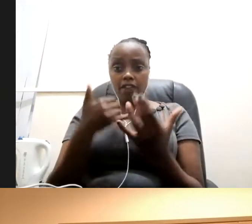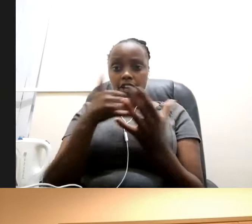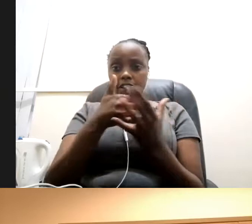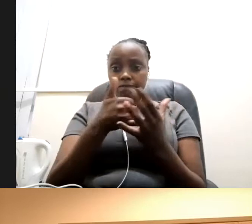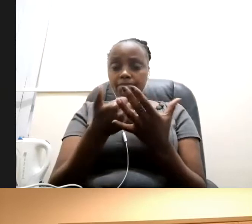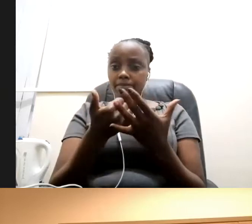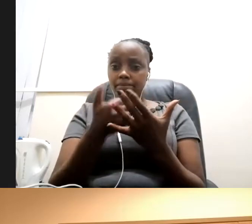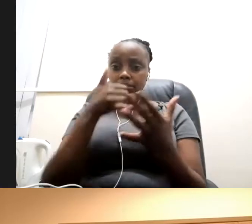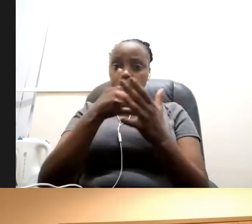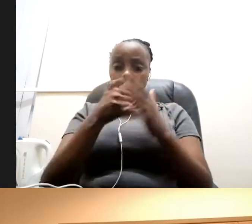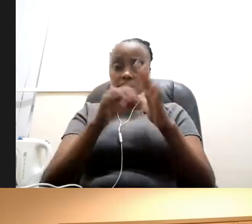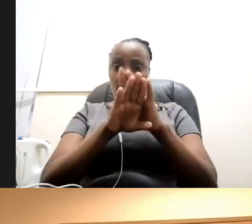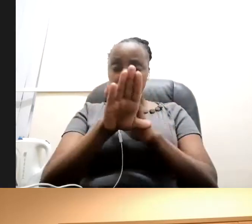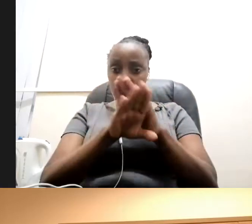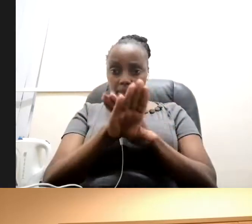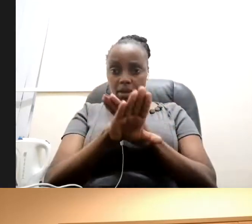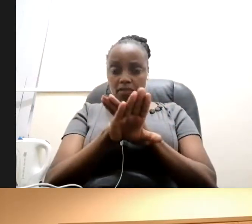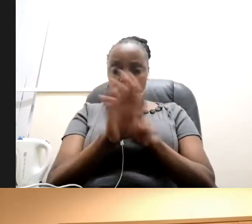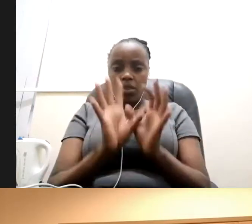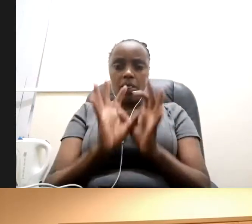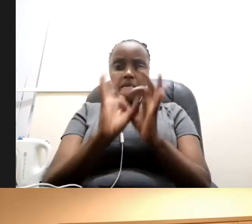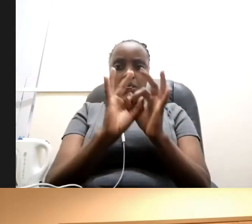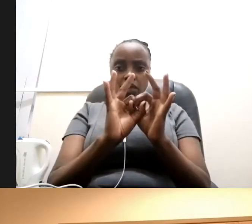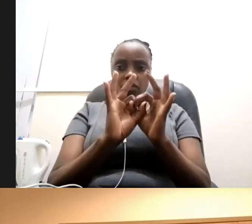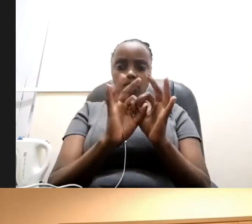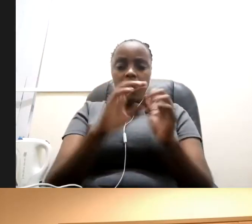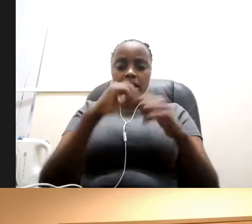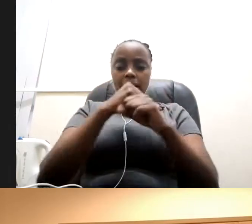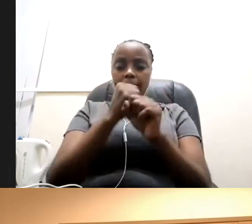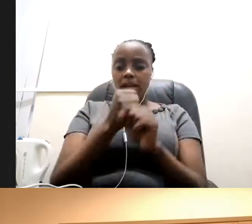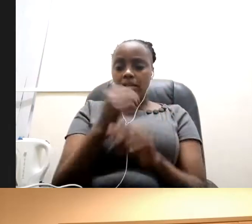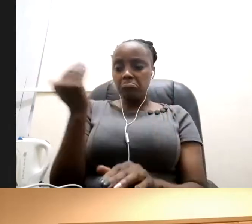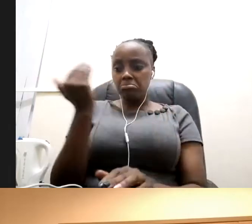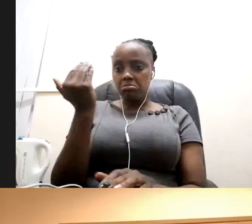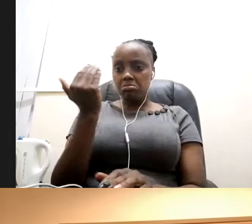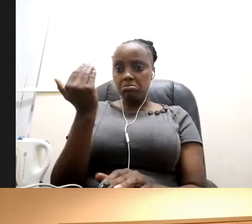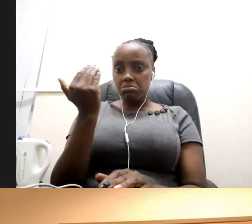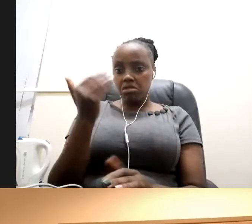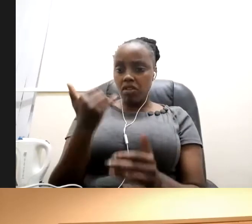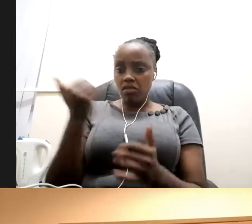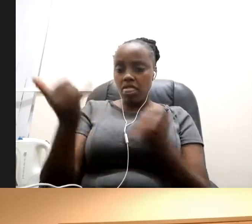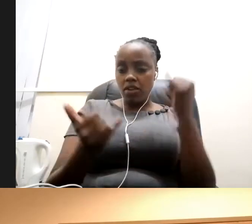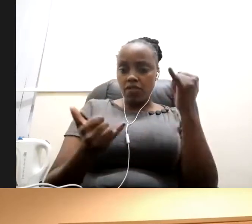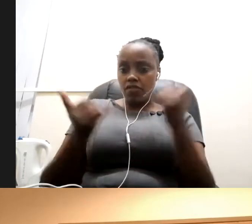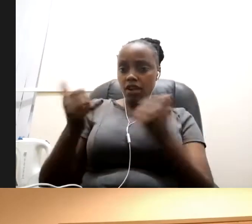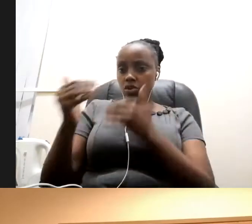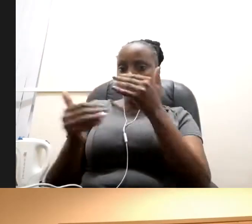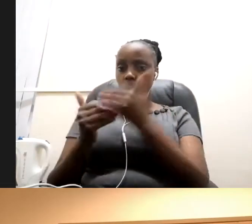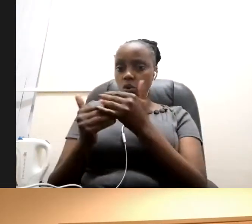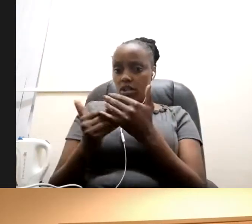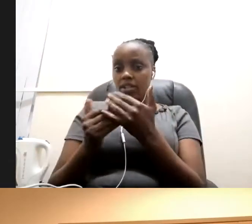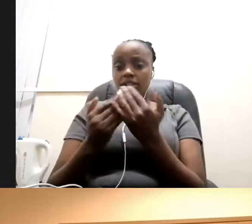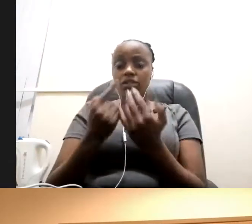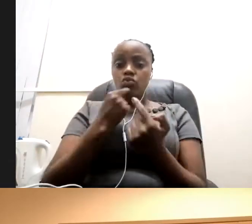accessibility. And in this line, I prepare a statement. I invite, where able, to share